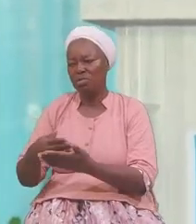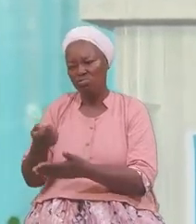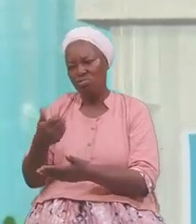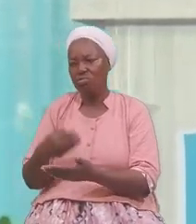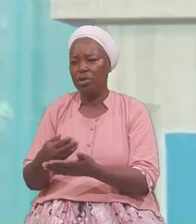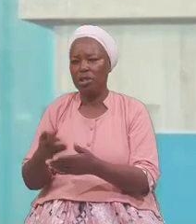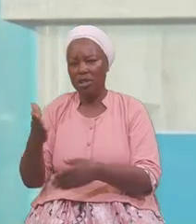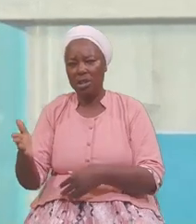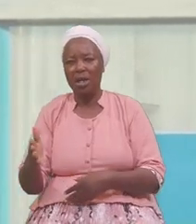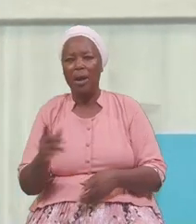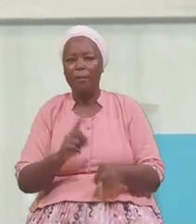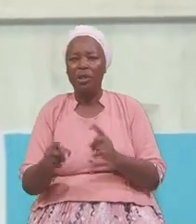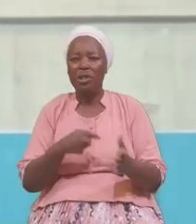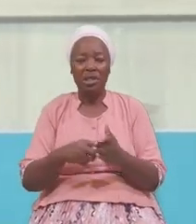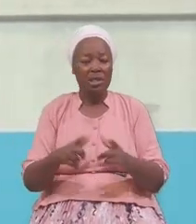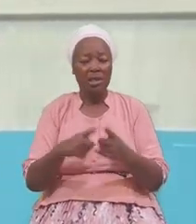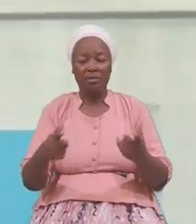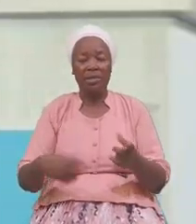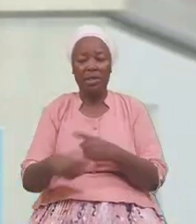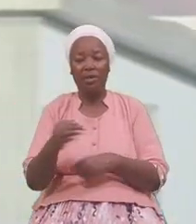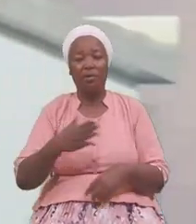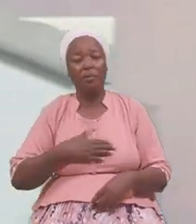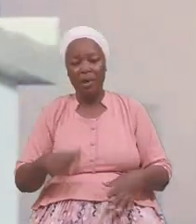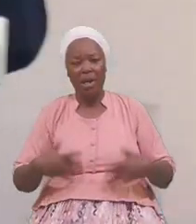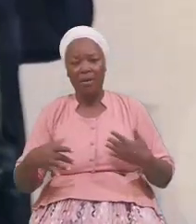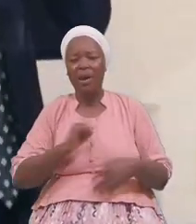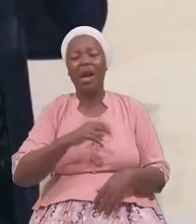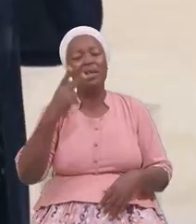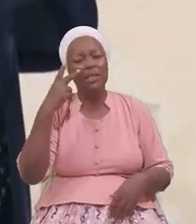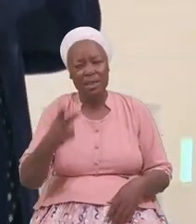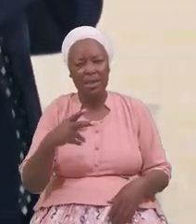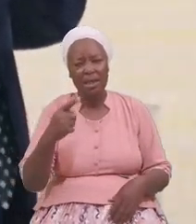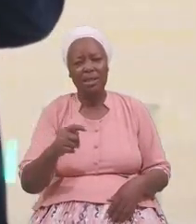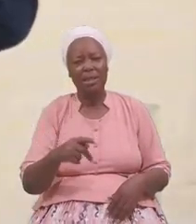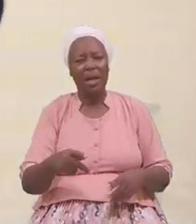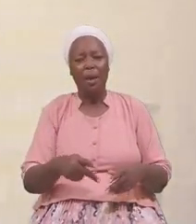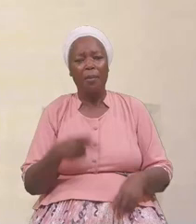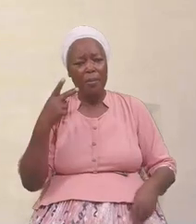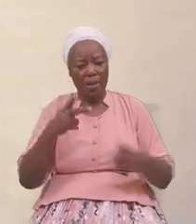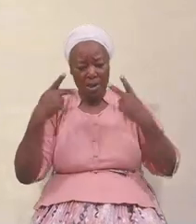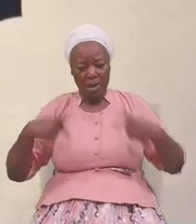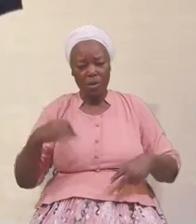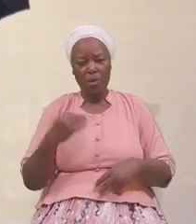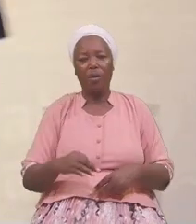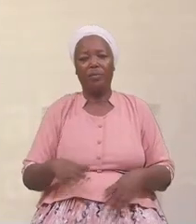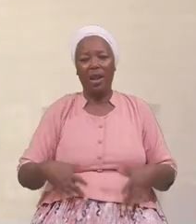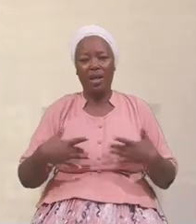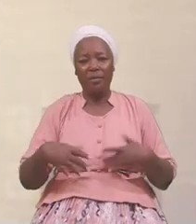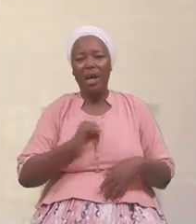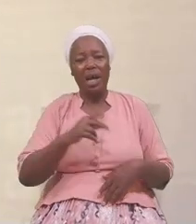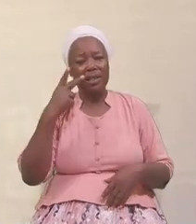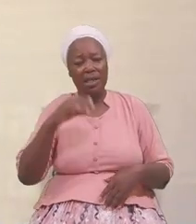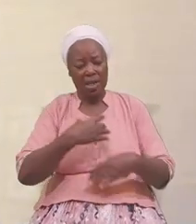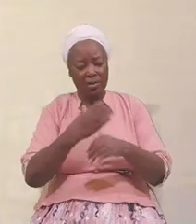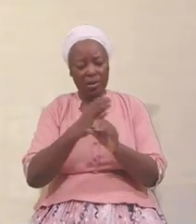this great day of my life, I see the Prince of Life. I see the